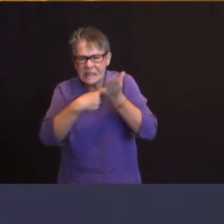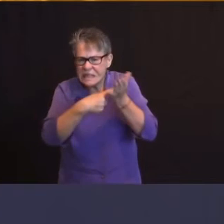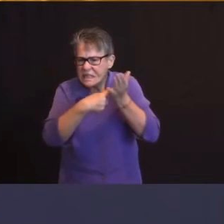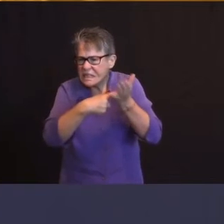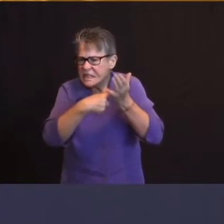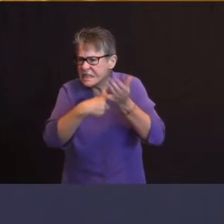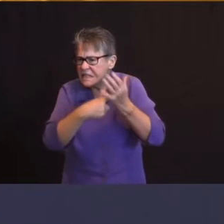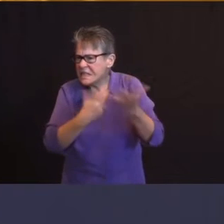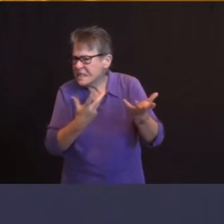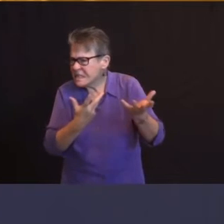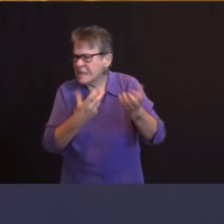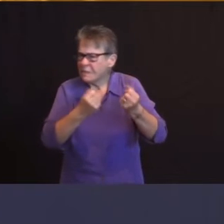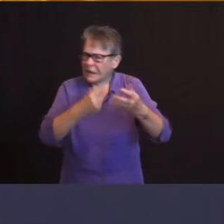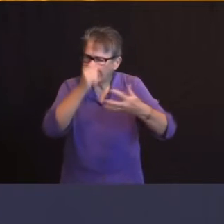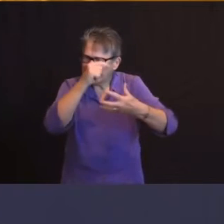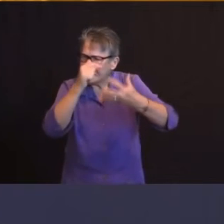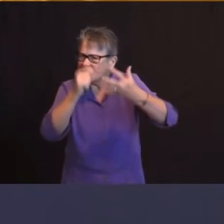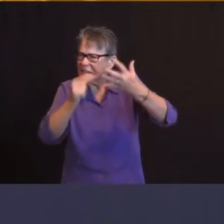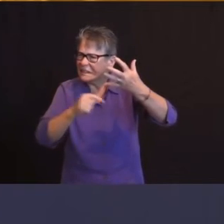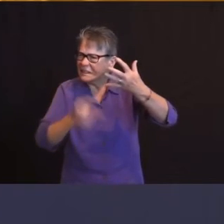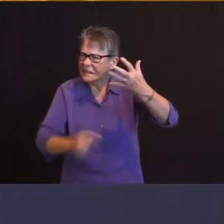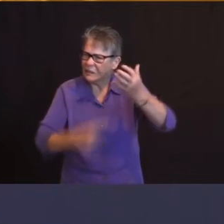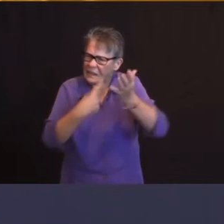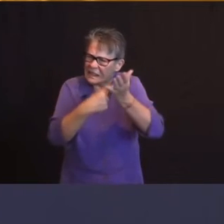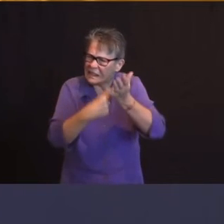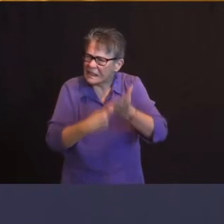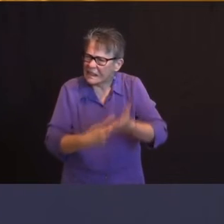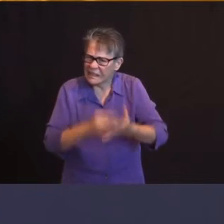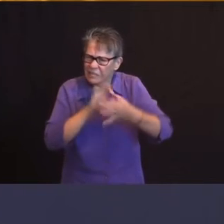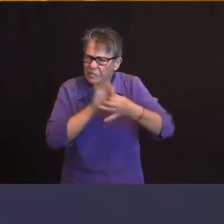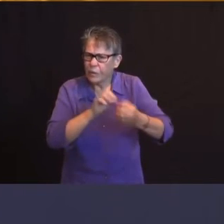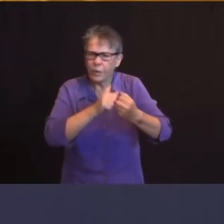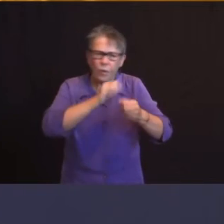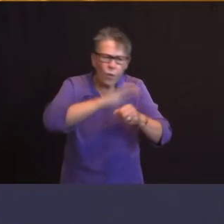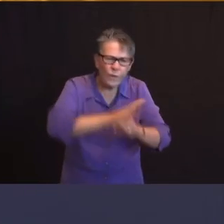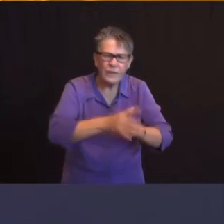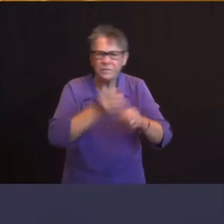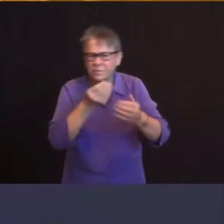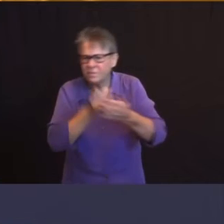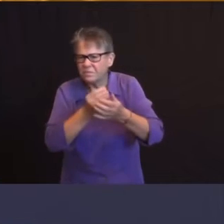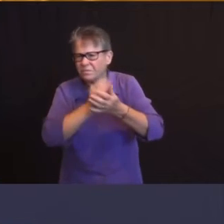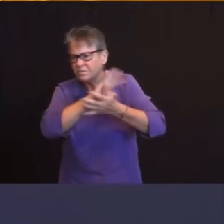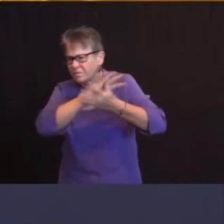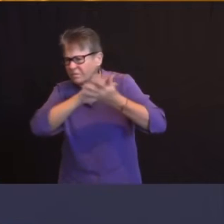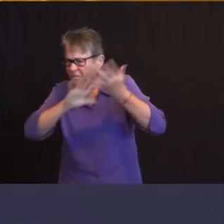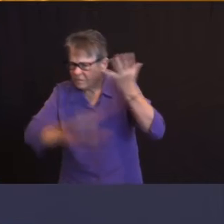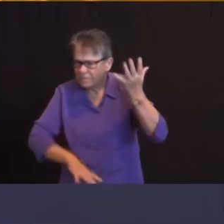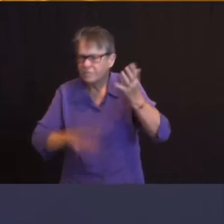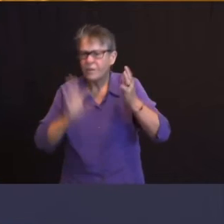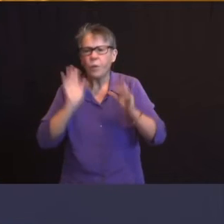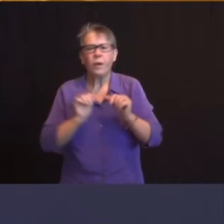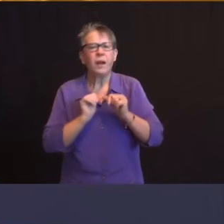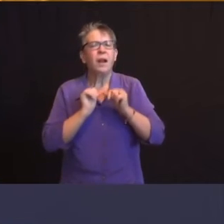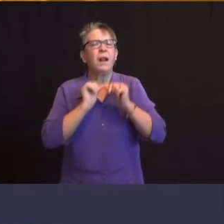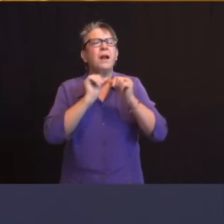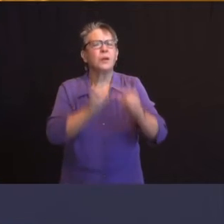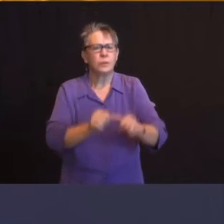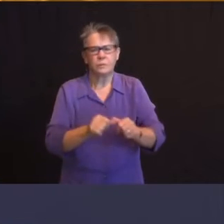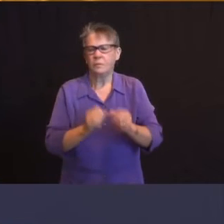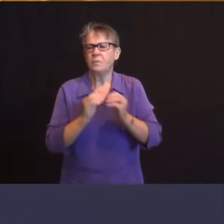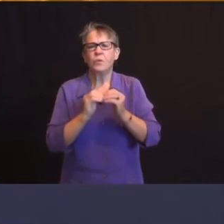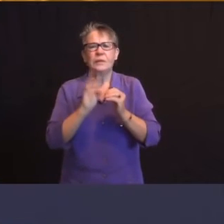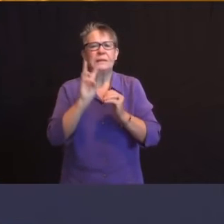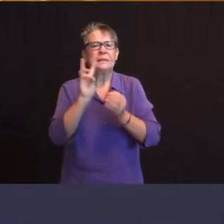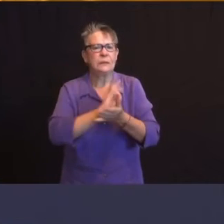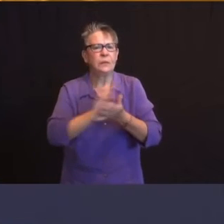many others. I know we will continue to have a good working relationship with them over the next 6+ weeks, and I would be remiss if I did not thank them